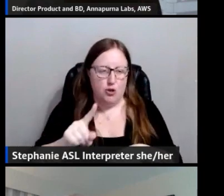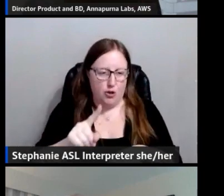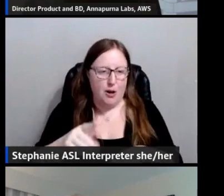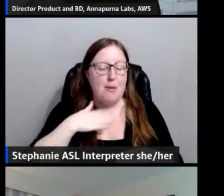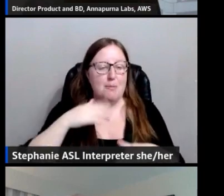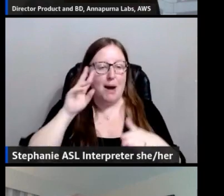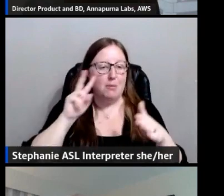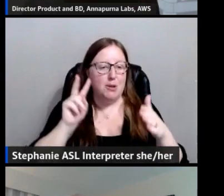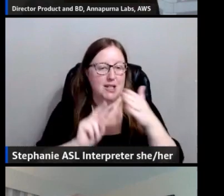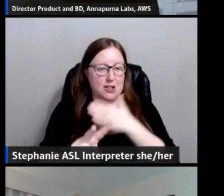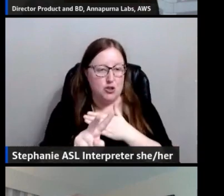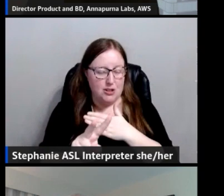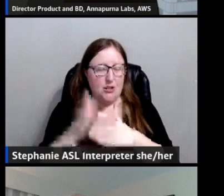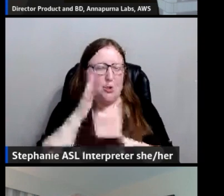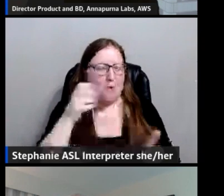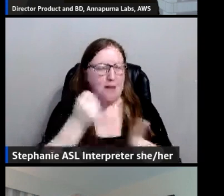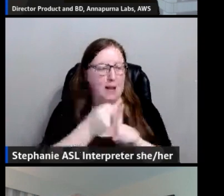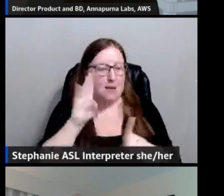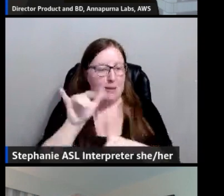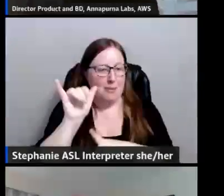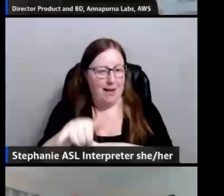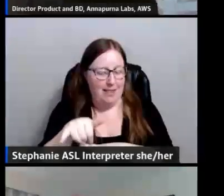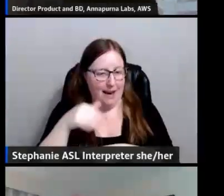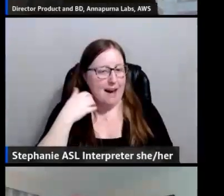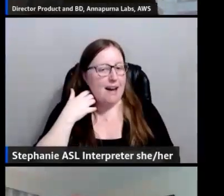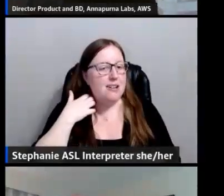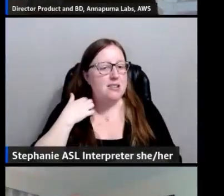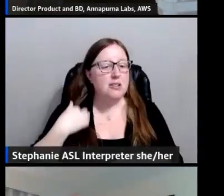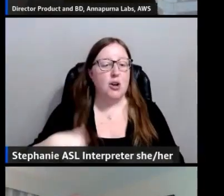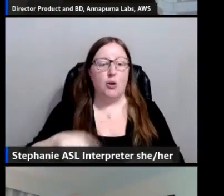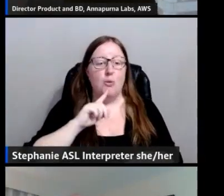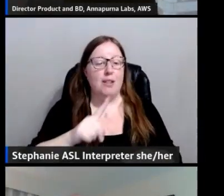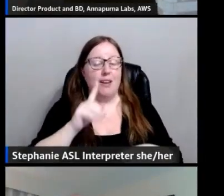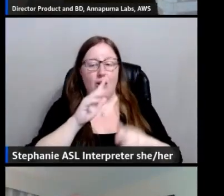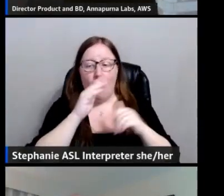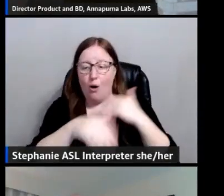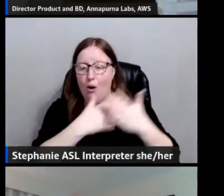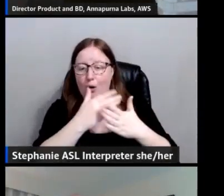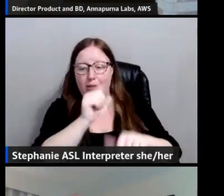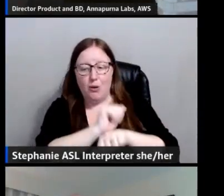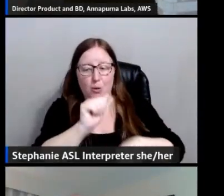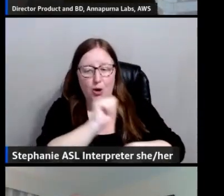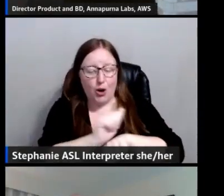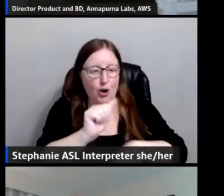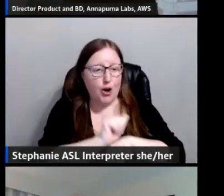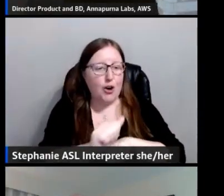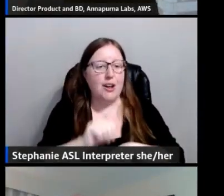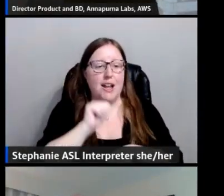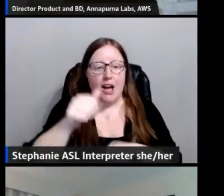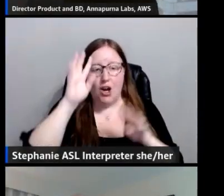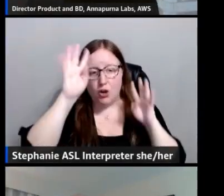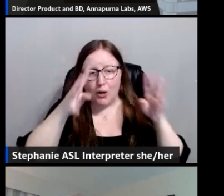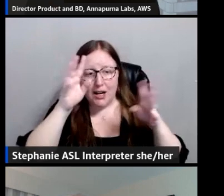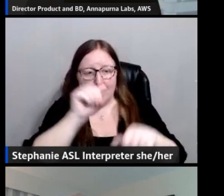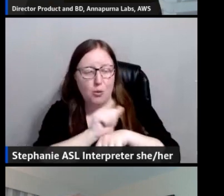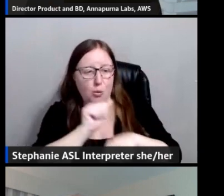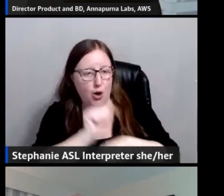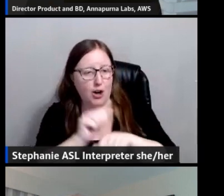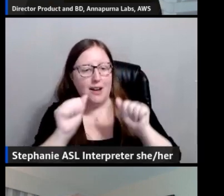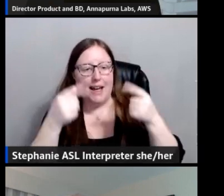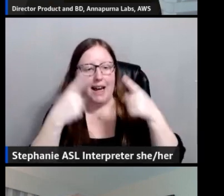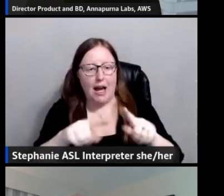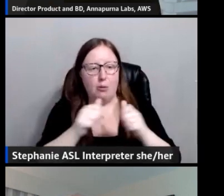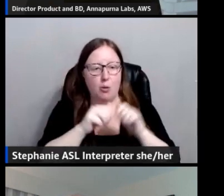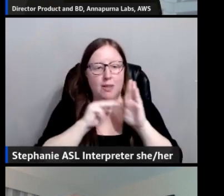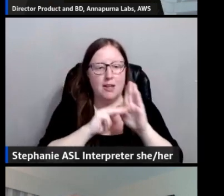for sure will be impacted by this. All the heavy lifting, non-creative work that needs to happen can happen with these